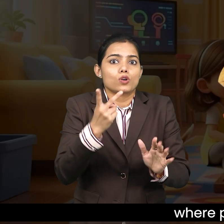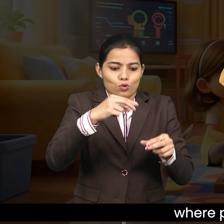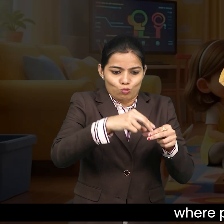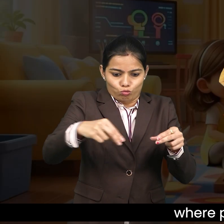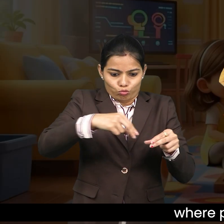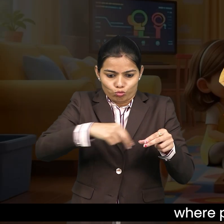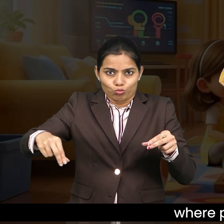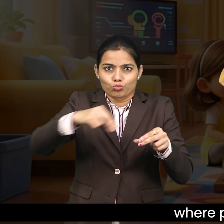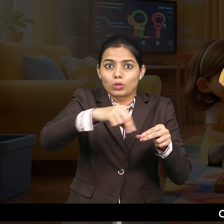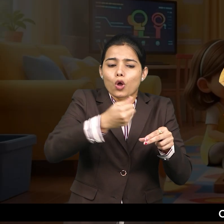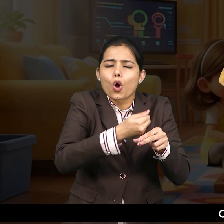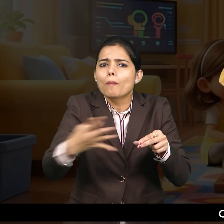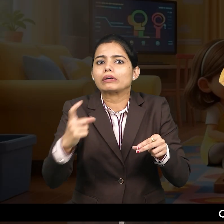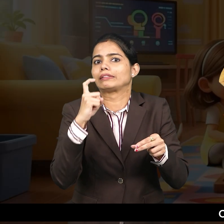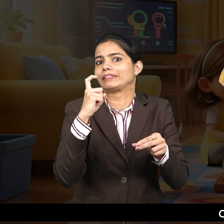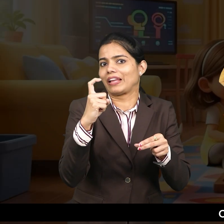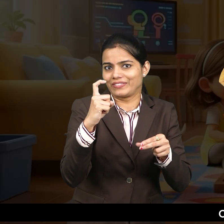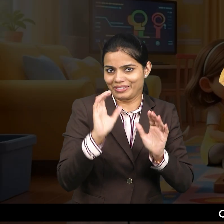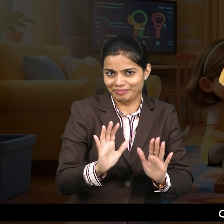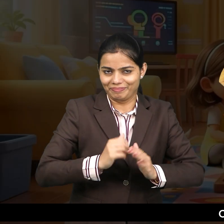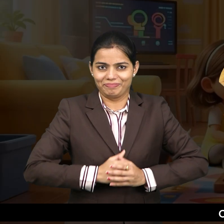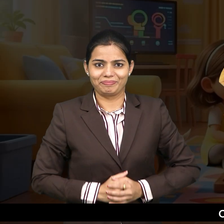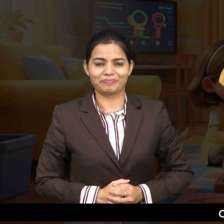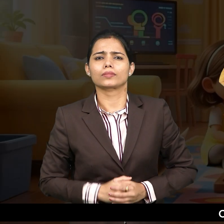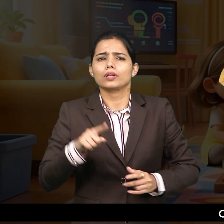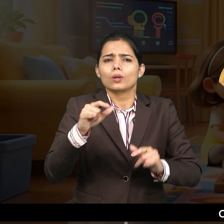where players use 2 rows of 7 holes each.